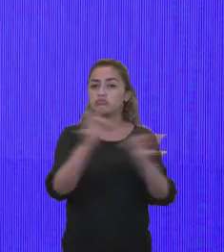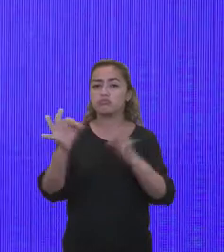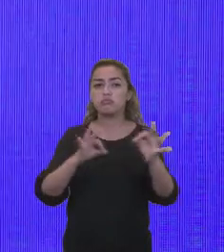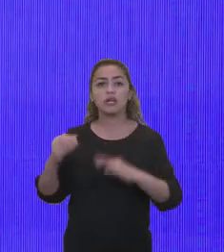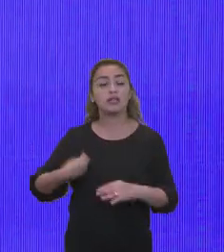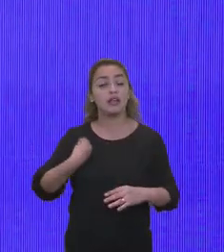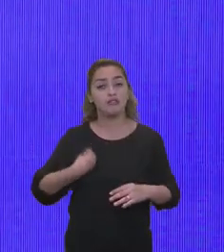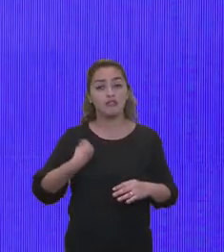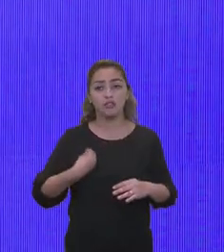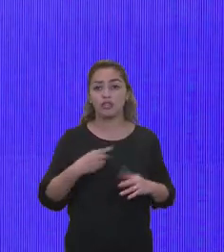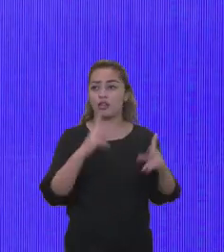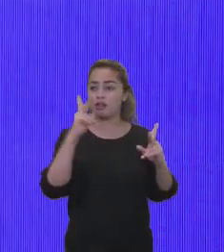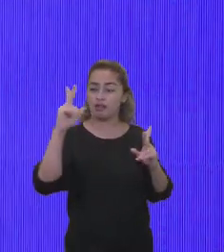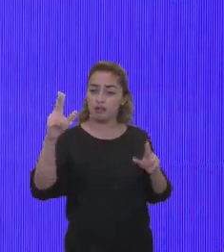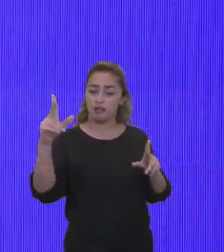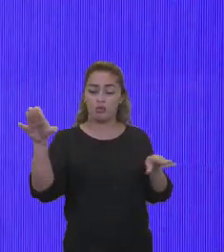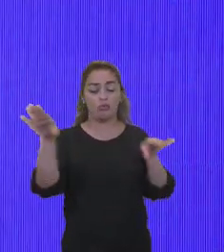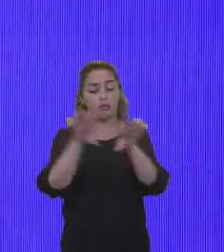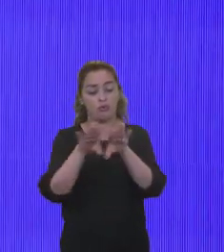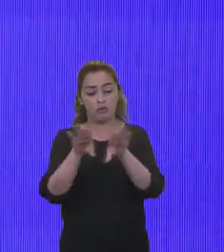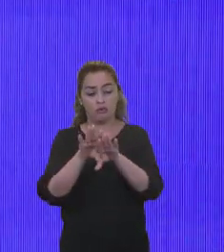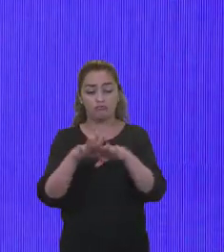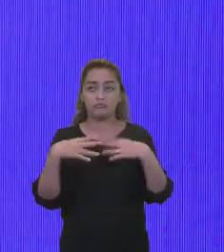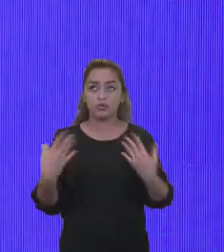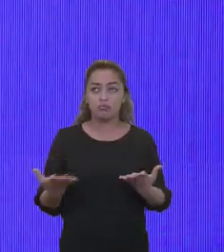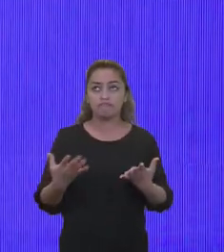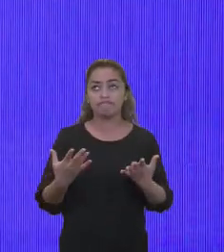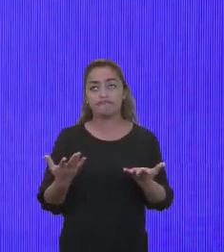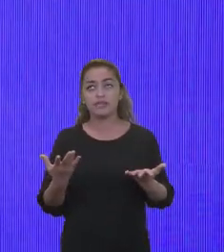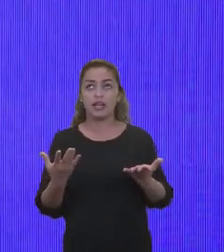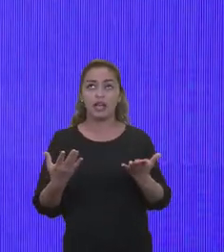supply. Much of the concept